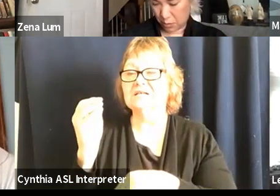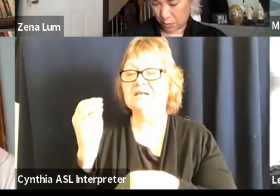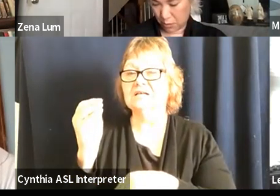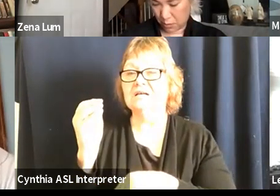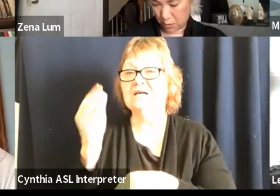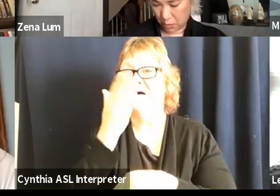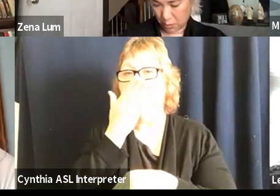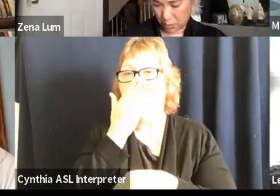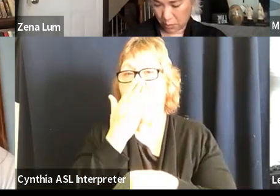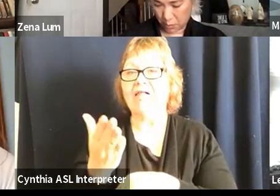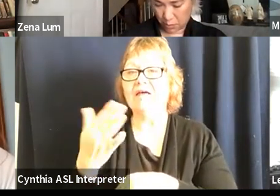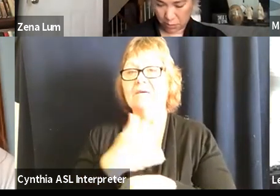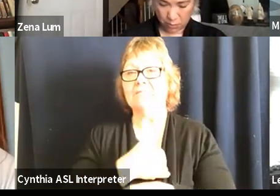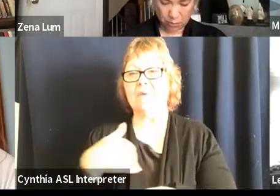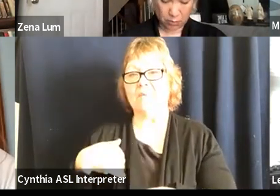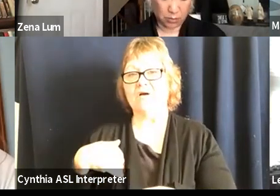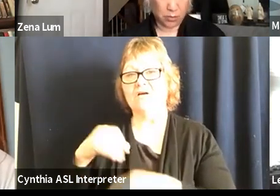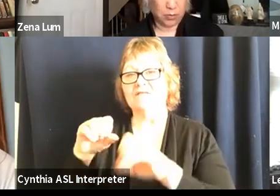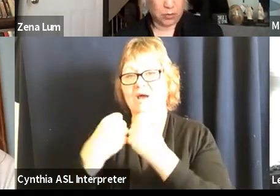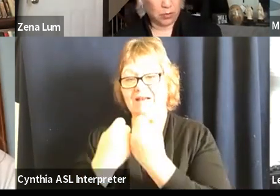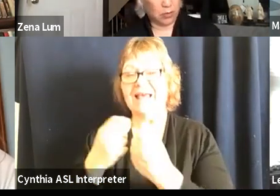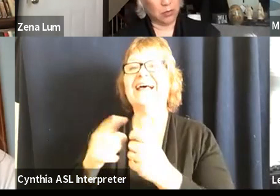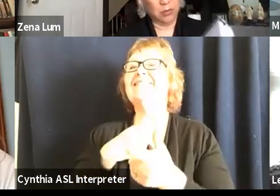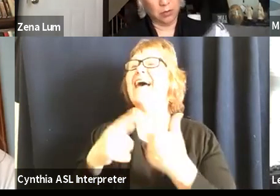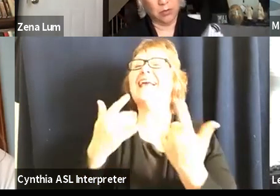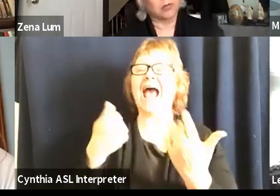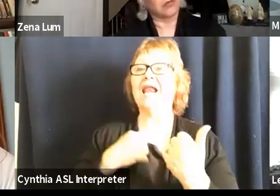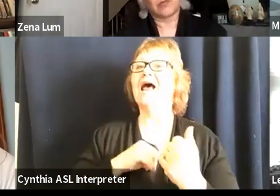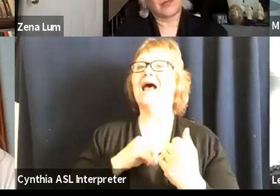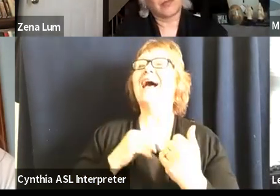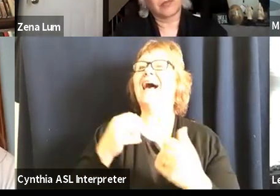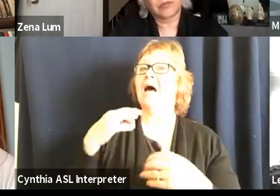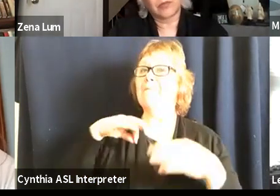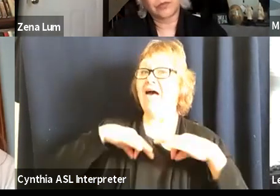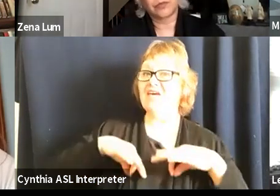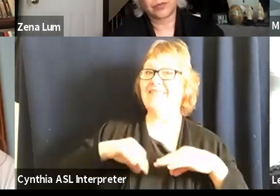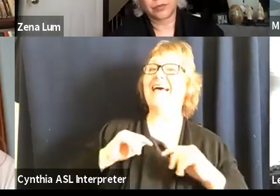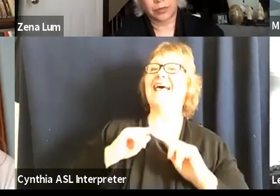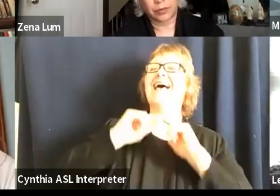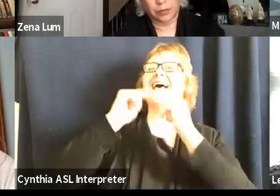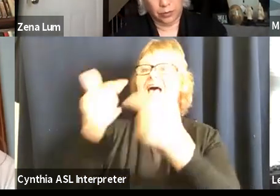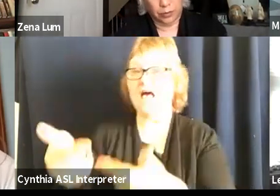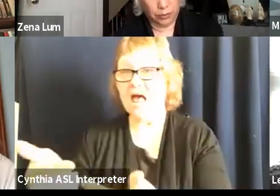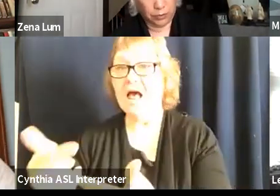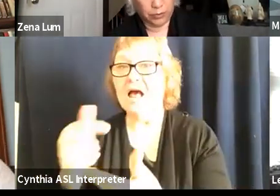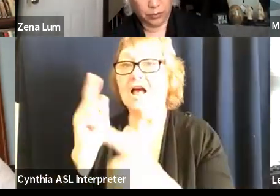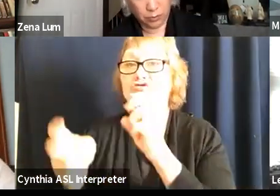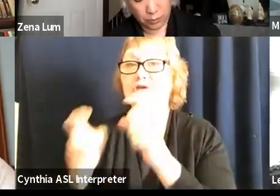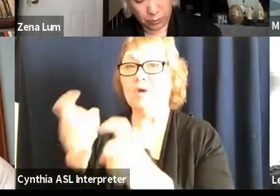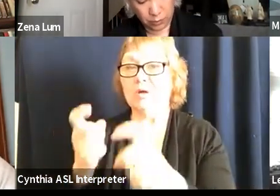well member of society that can then contribute back. And the idea that our Black and Brown